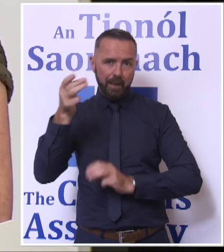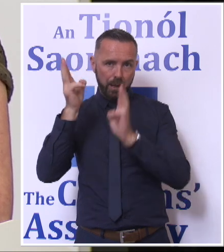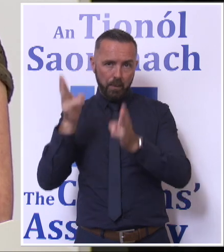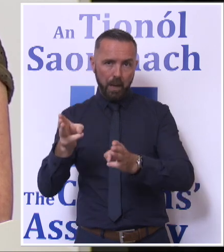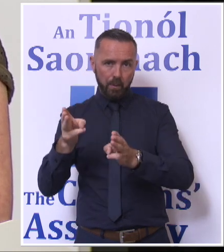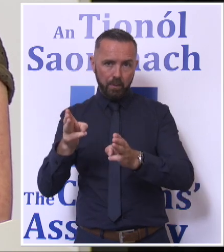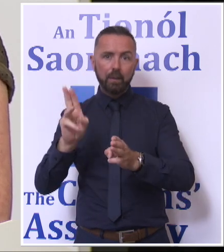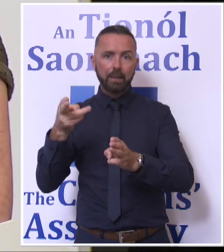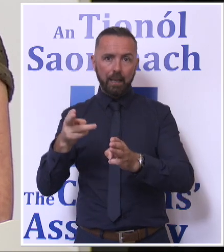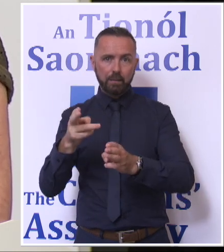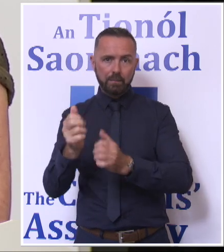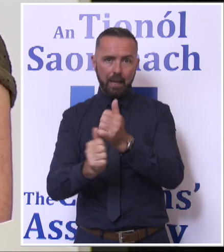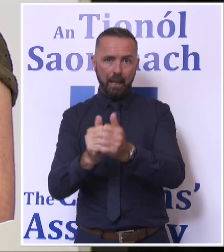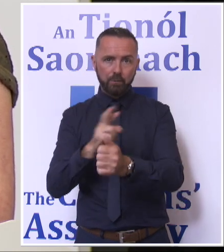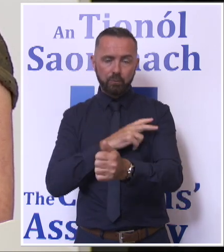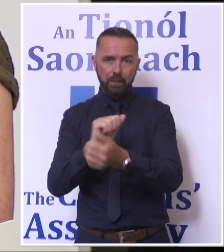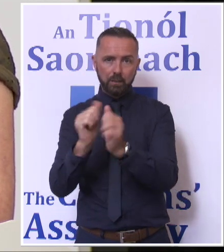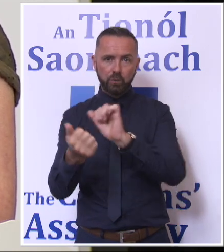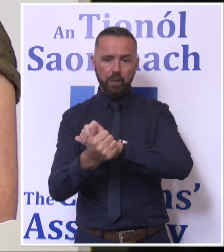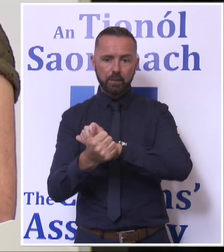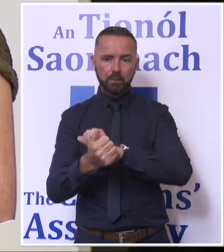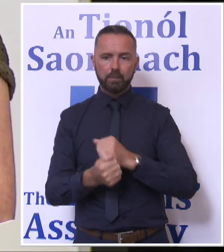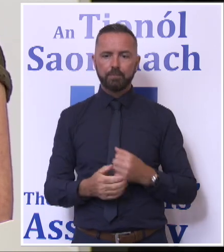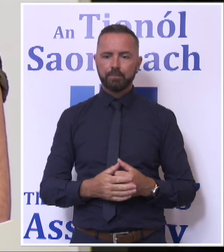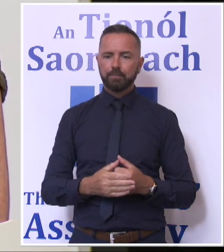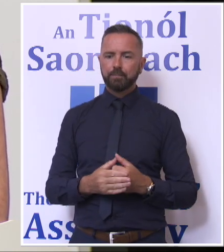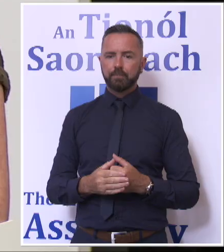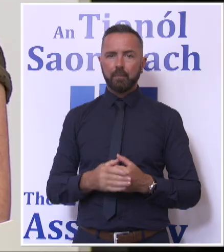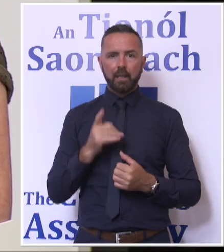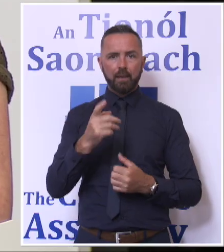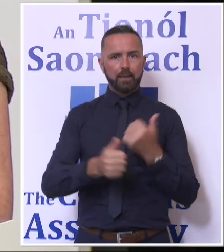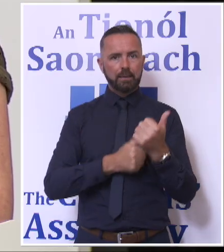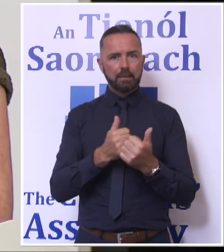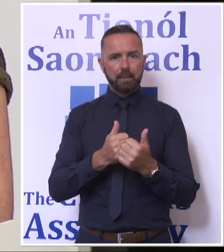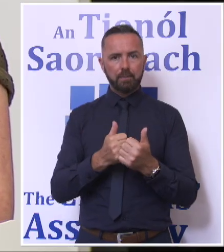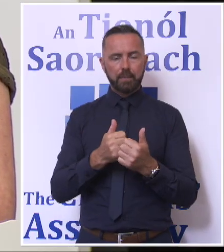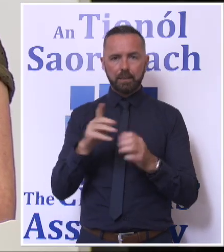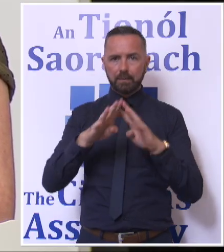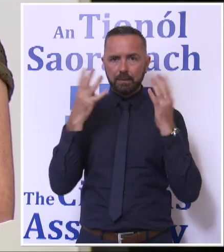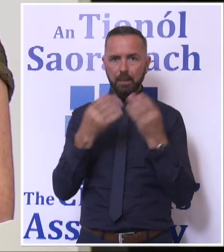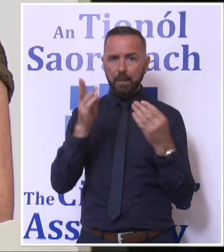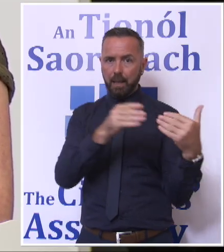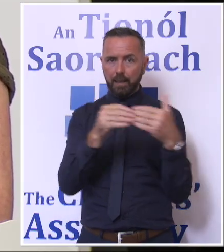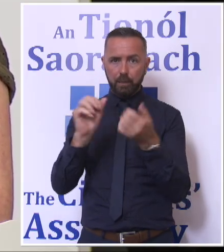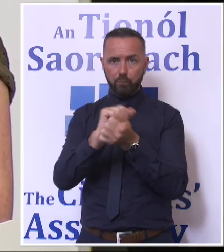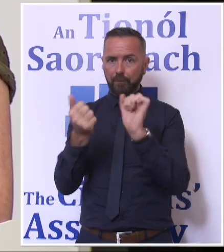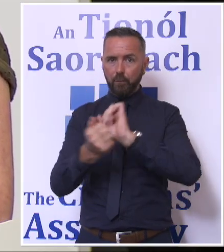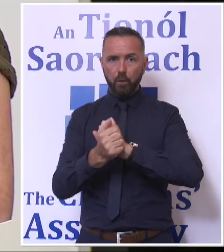real change. I can only hope that this Assembly will lead to serious reform of local government, which is so badly